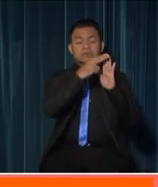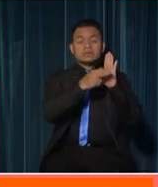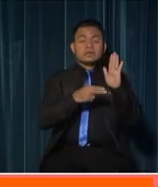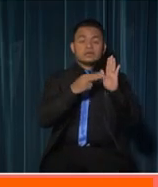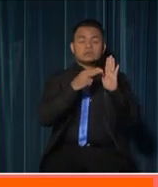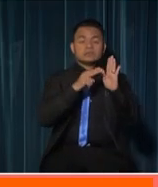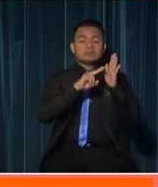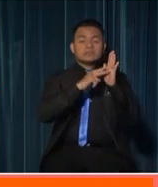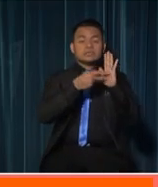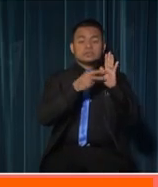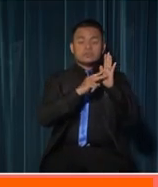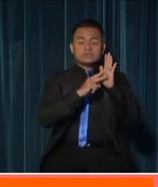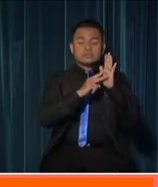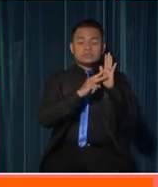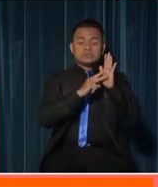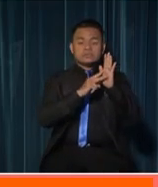hand moves